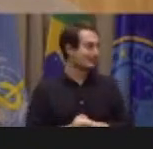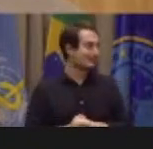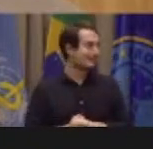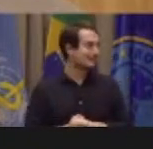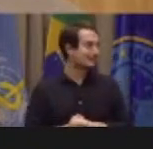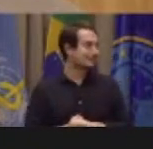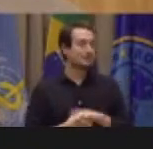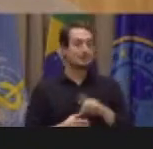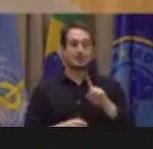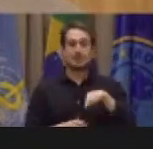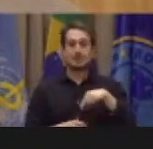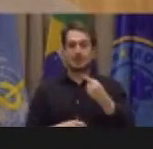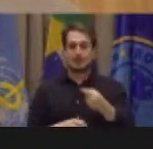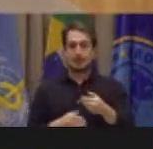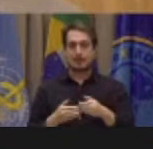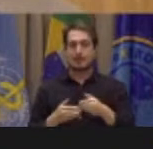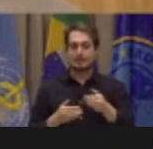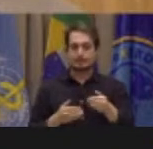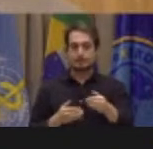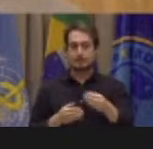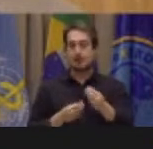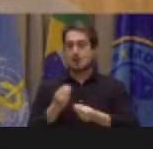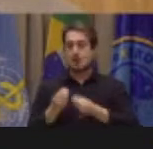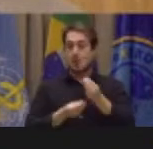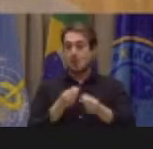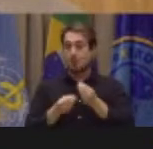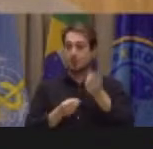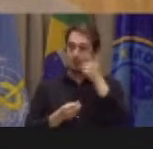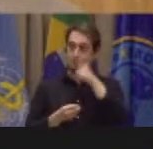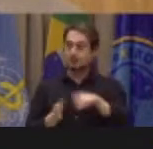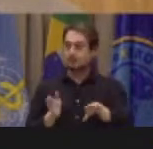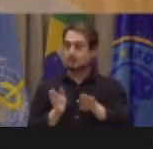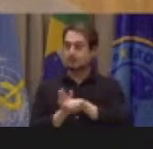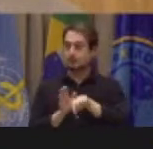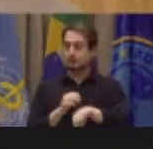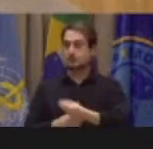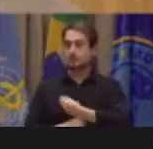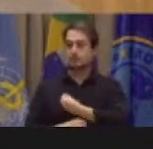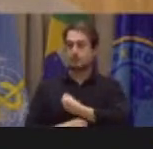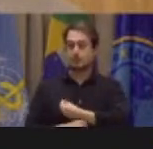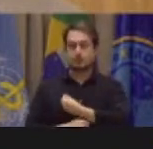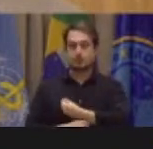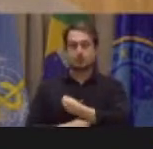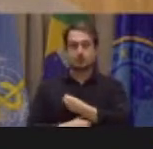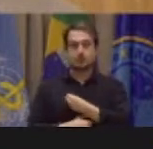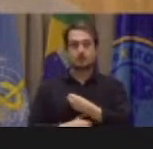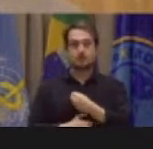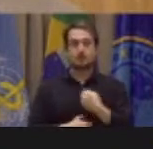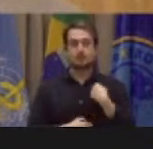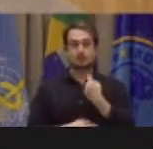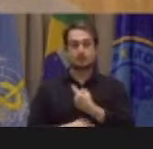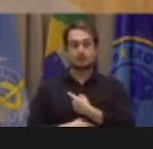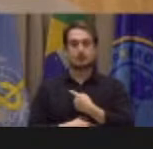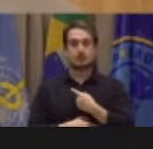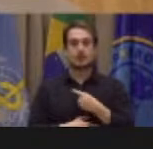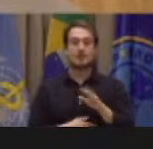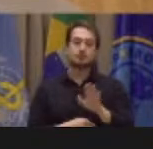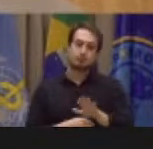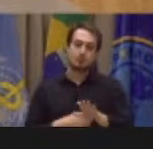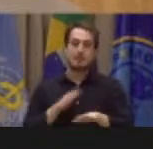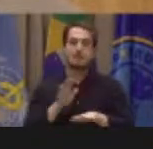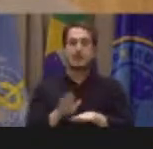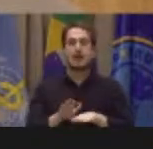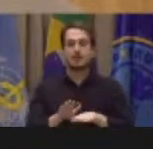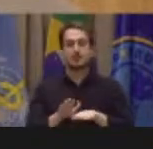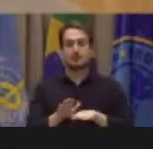flights, but the next steps, how to continue